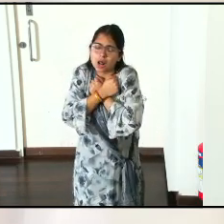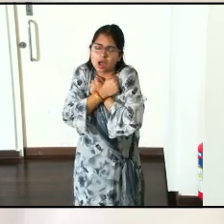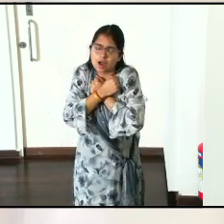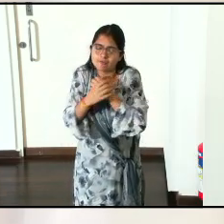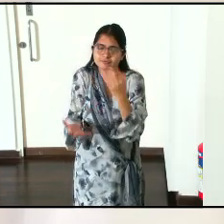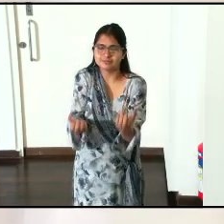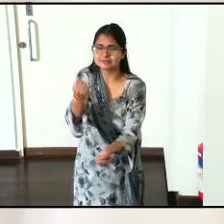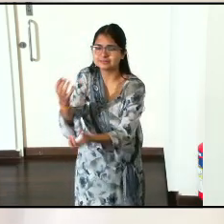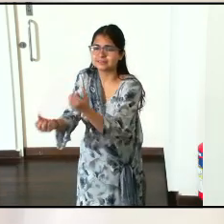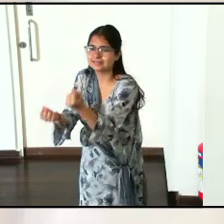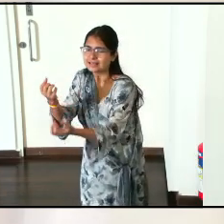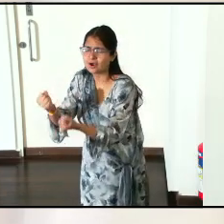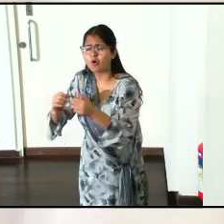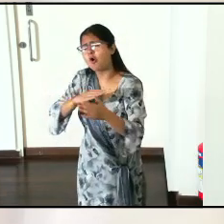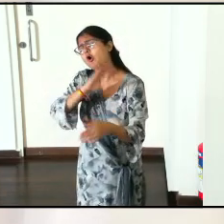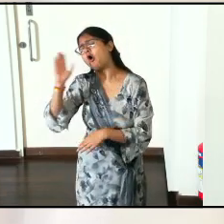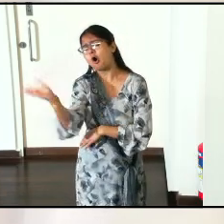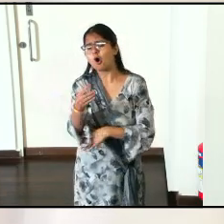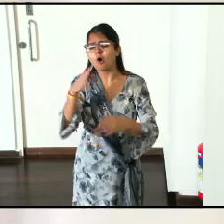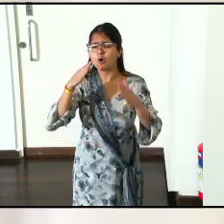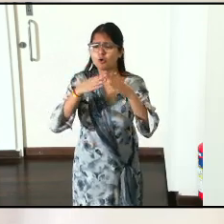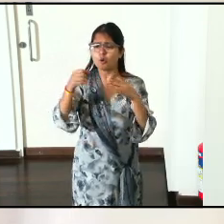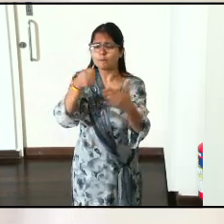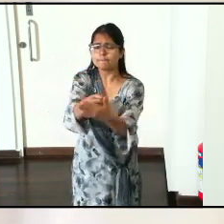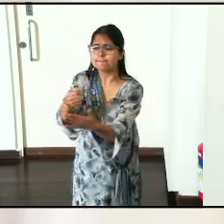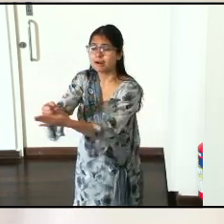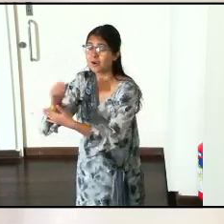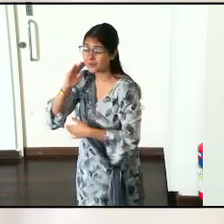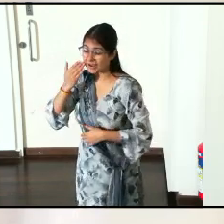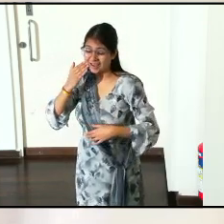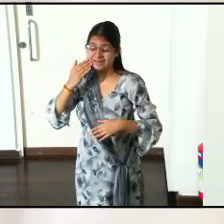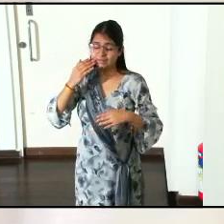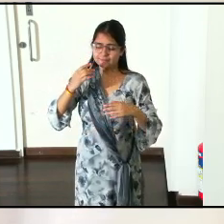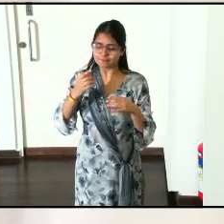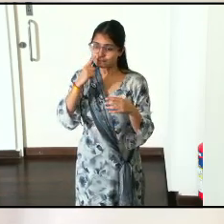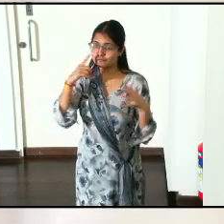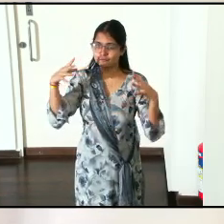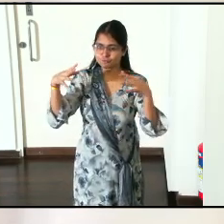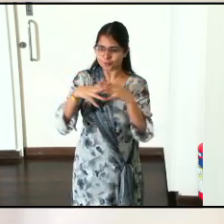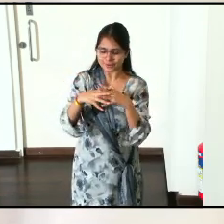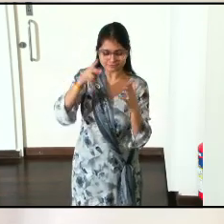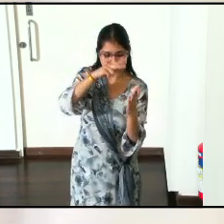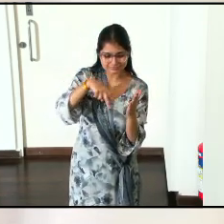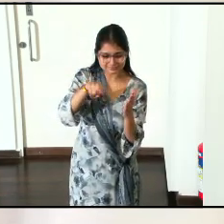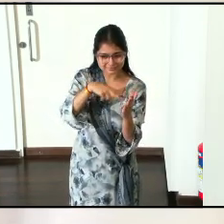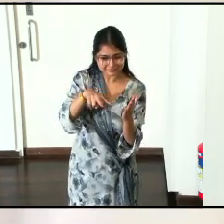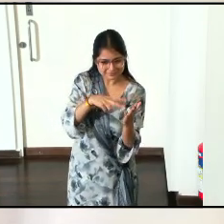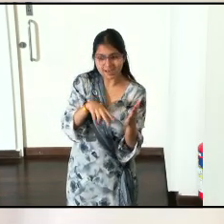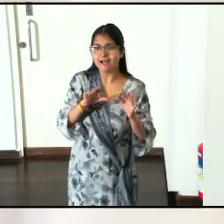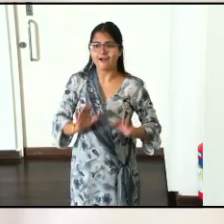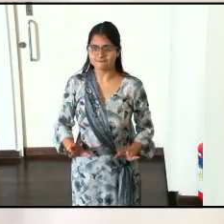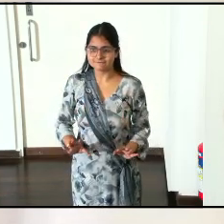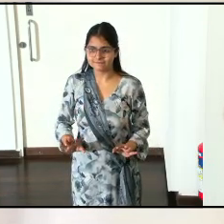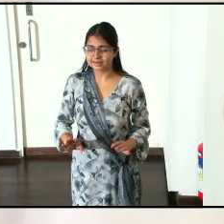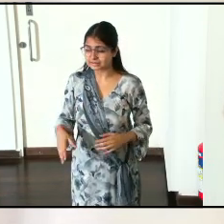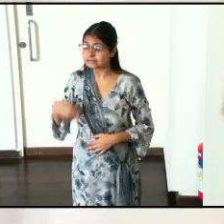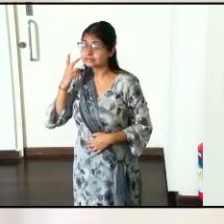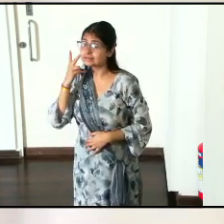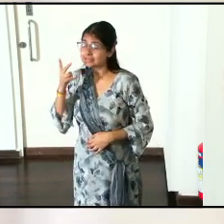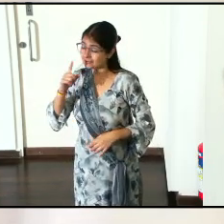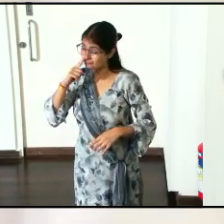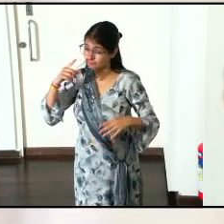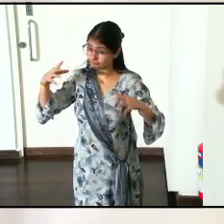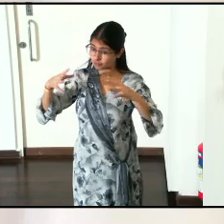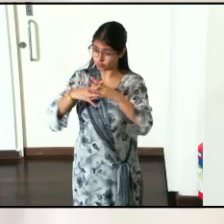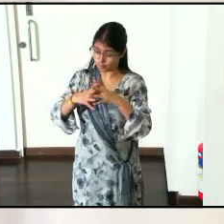women read together, right? And you have a kind of formation, a women's sort of